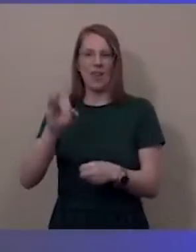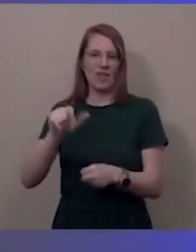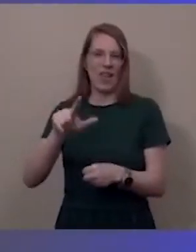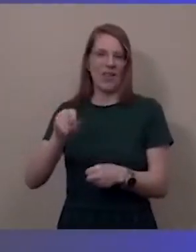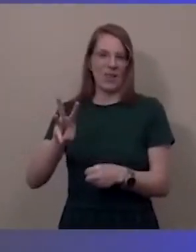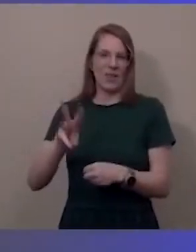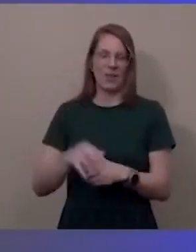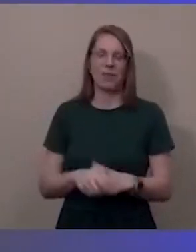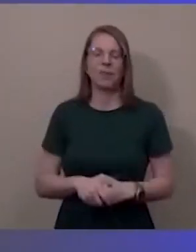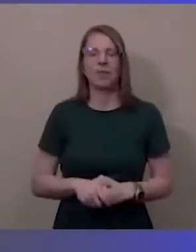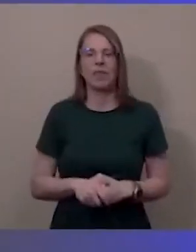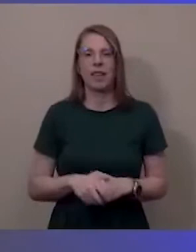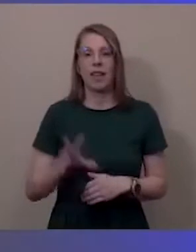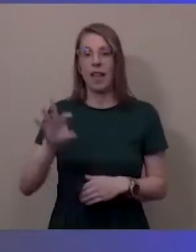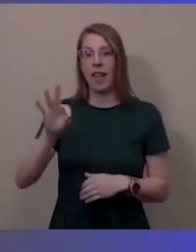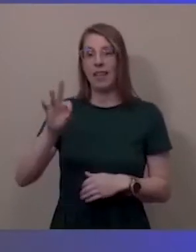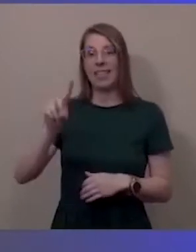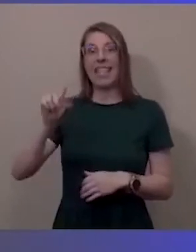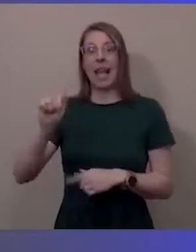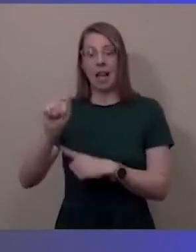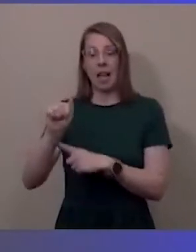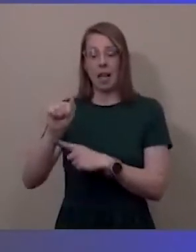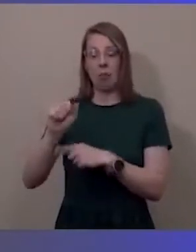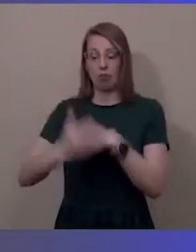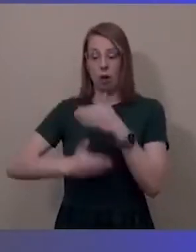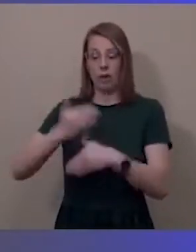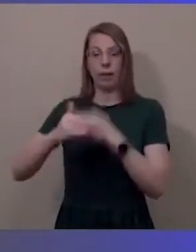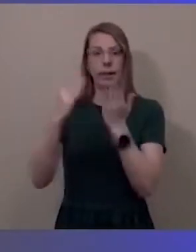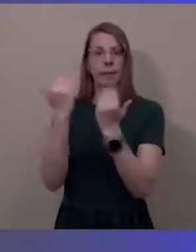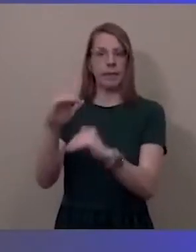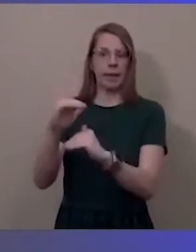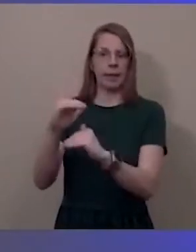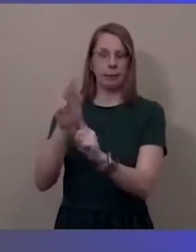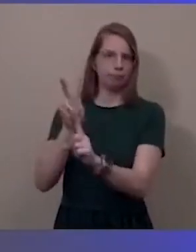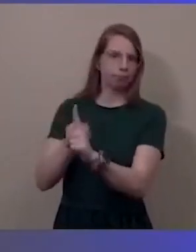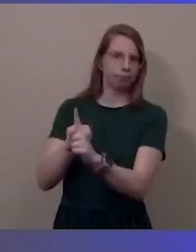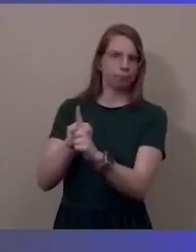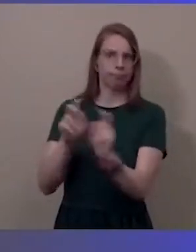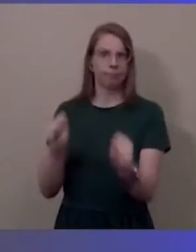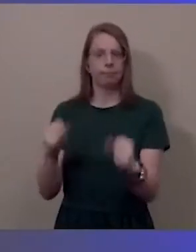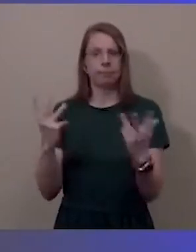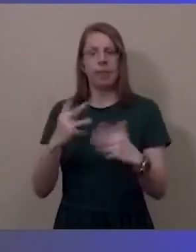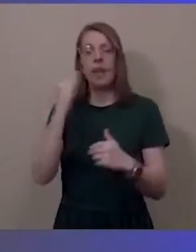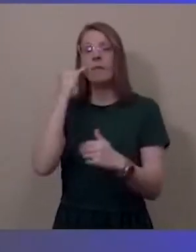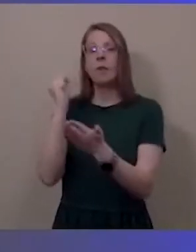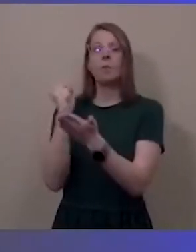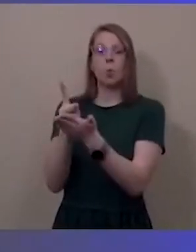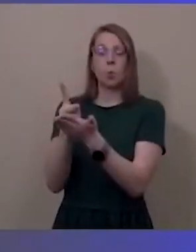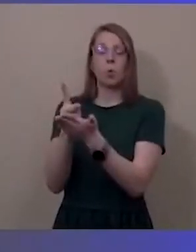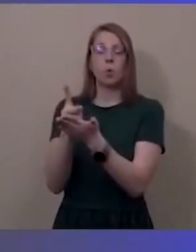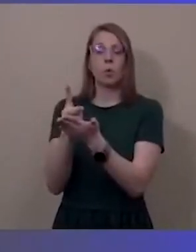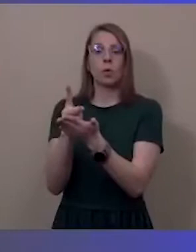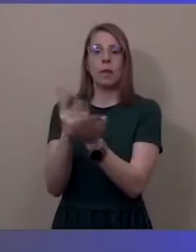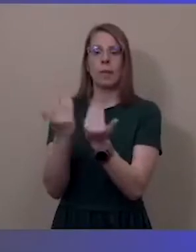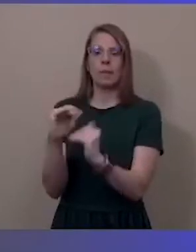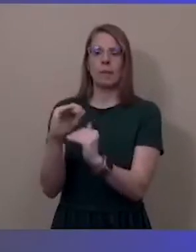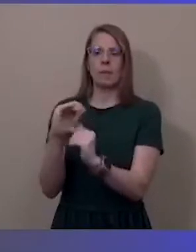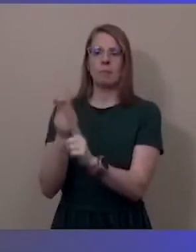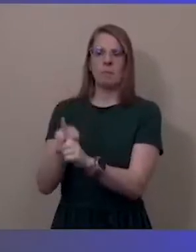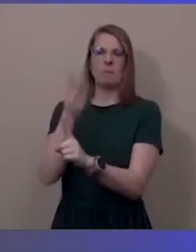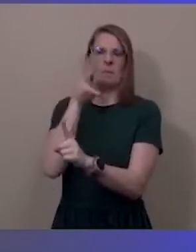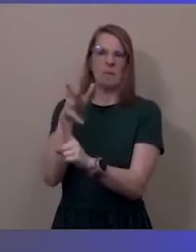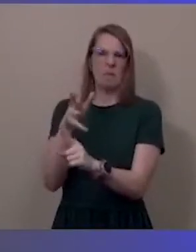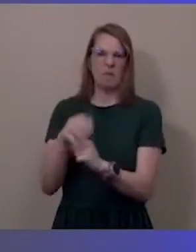And so this FDA process, what are the limitations they can put on it? I think if it's approved, they're going to put some limitations on it. They're going to